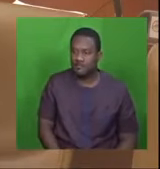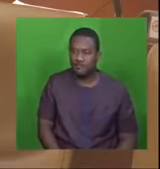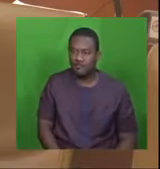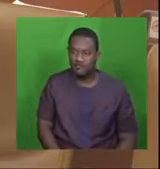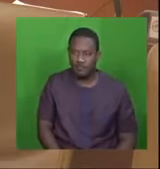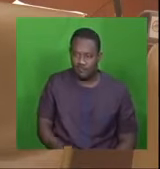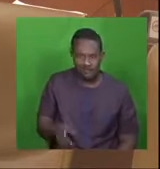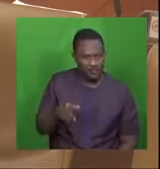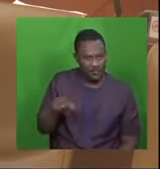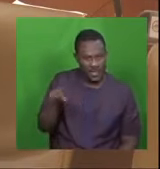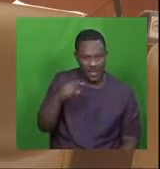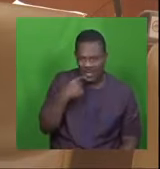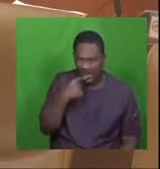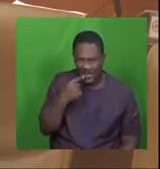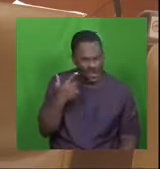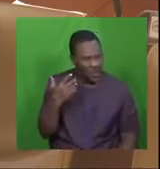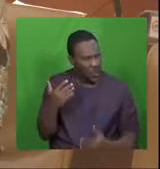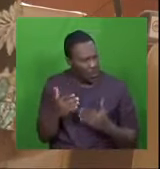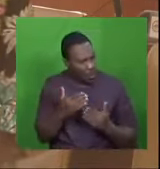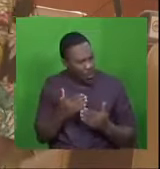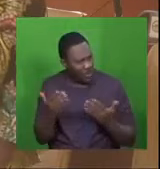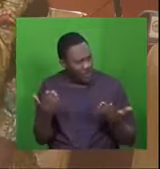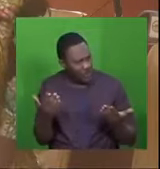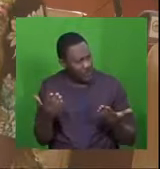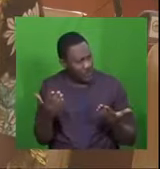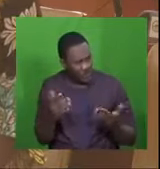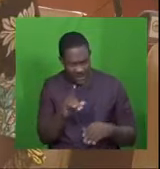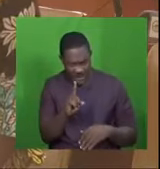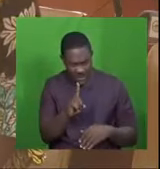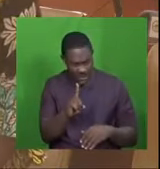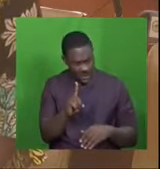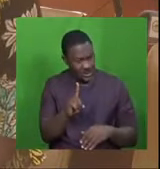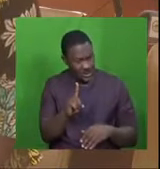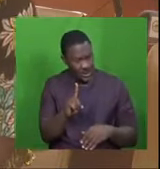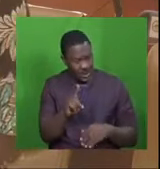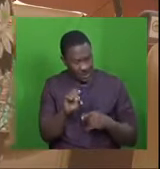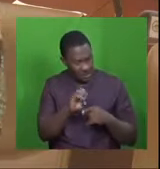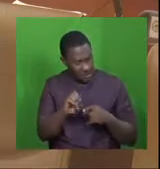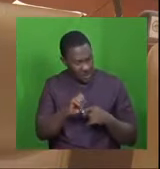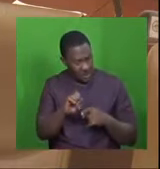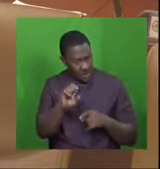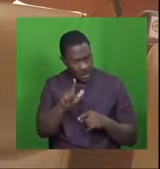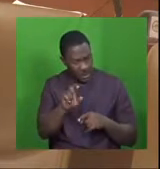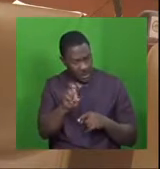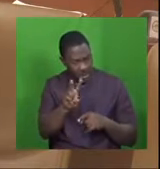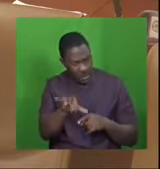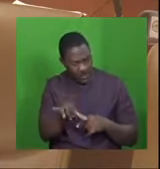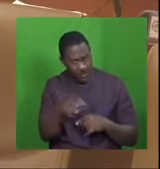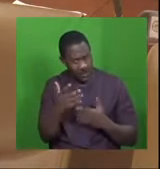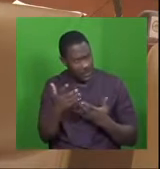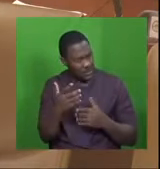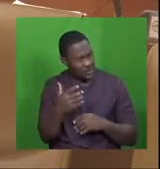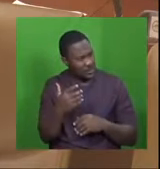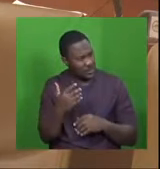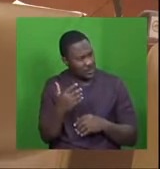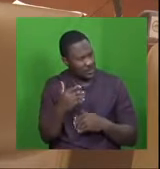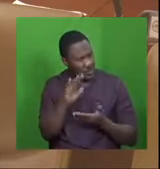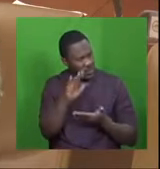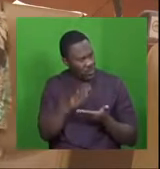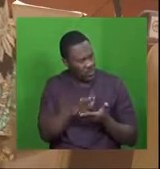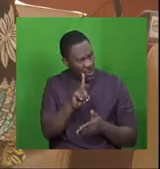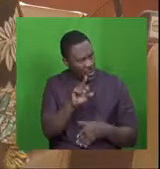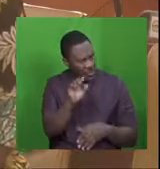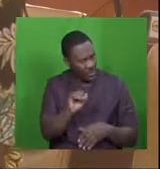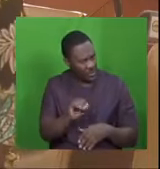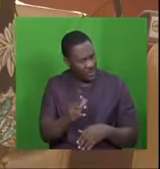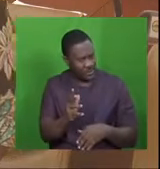that they will resist every attempt to reduce the e-levy to 1%. The e-levy currently is 1.5%, but